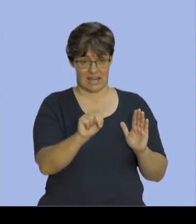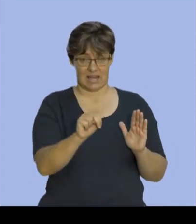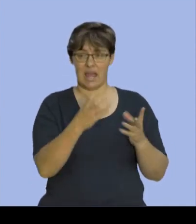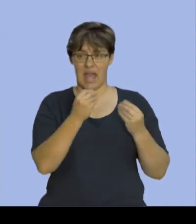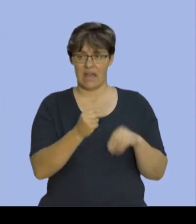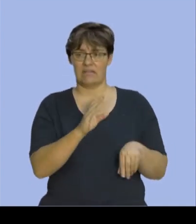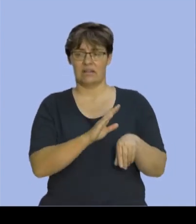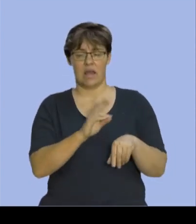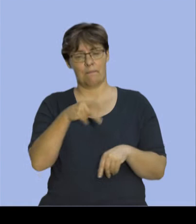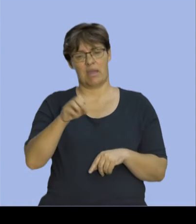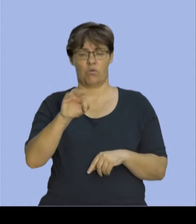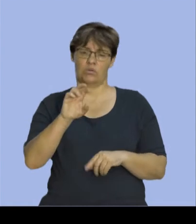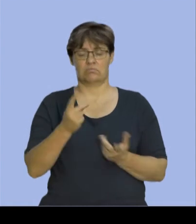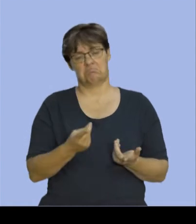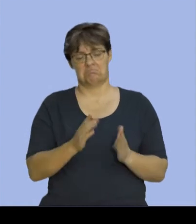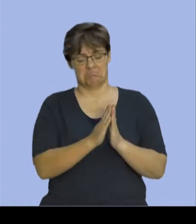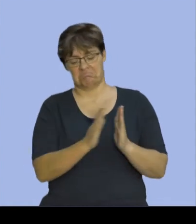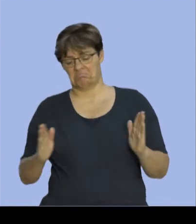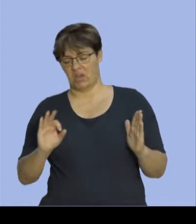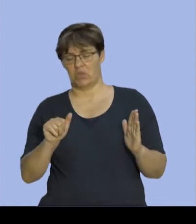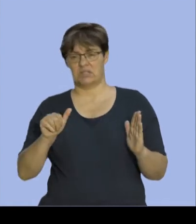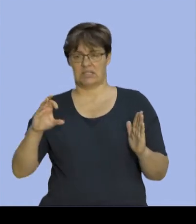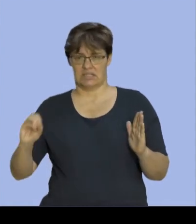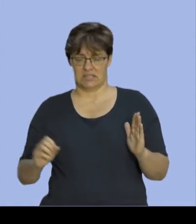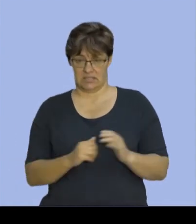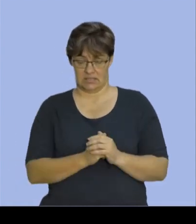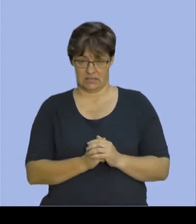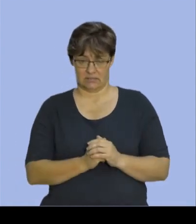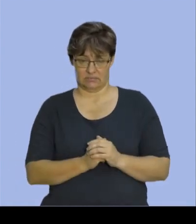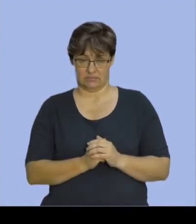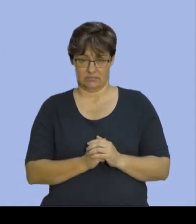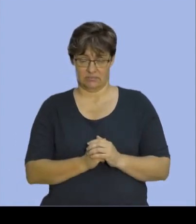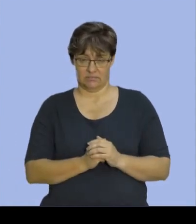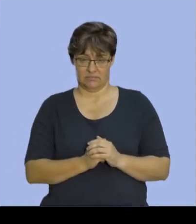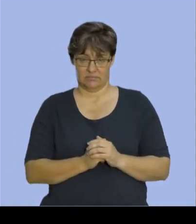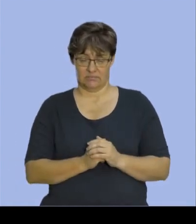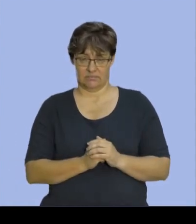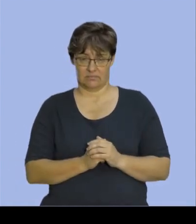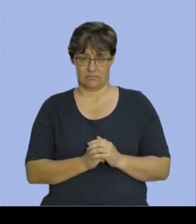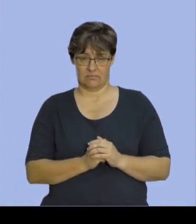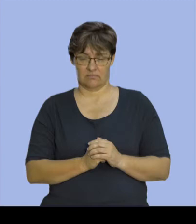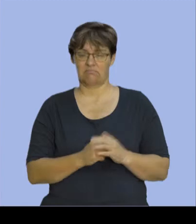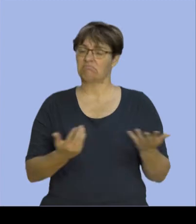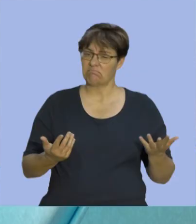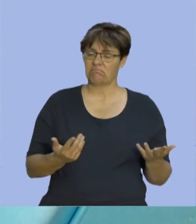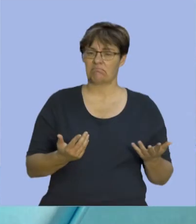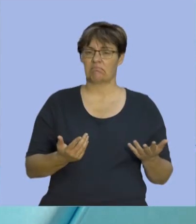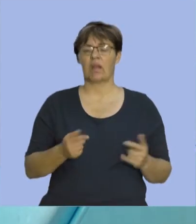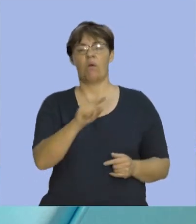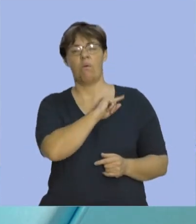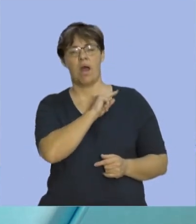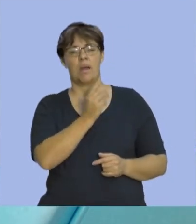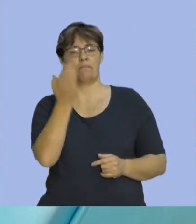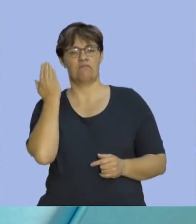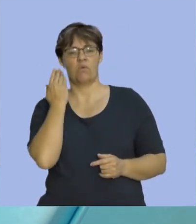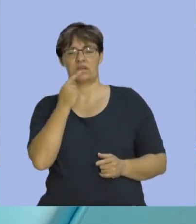sine normally has a period of 360. Now, this brings into light the reason